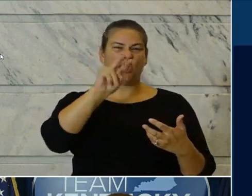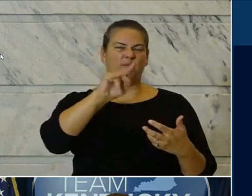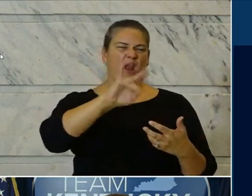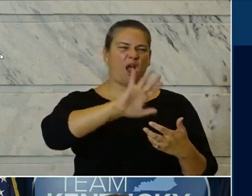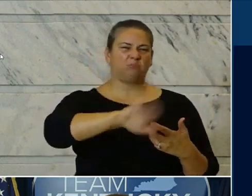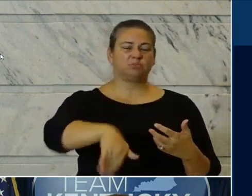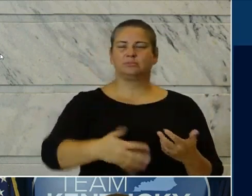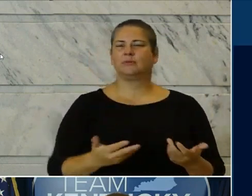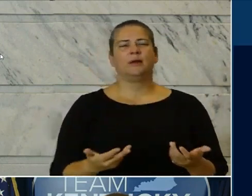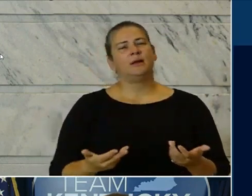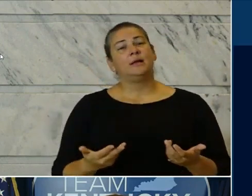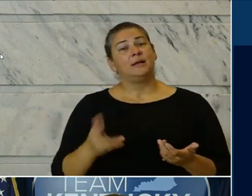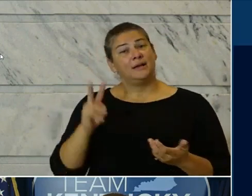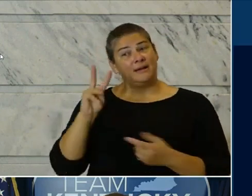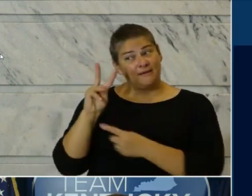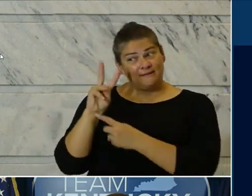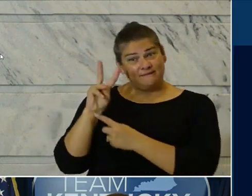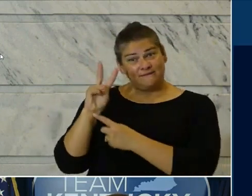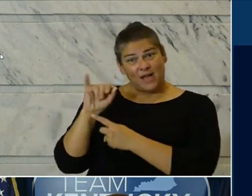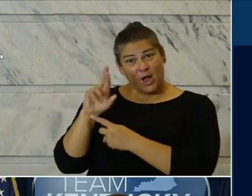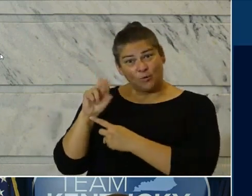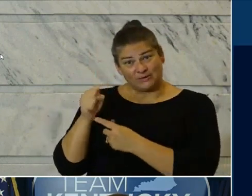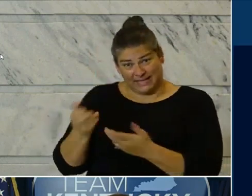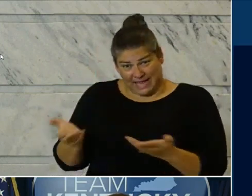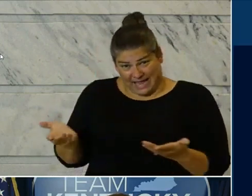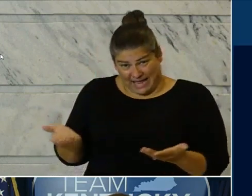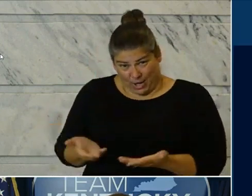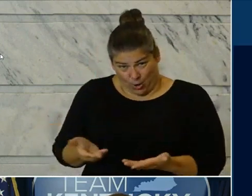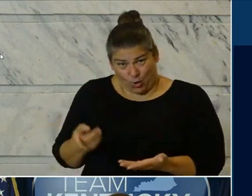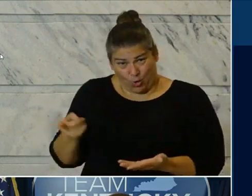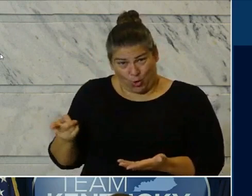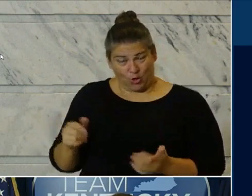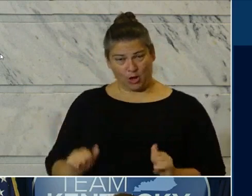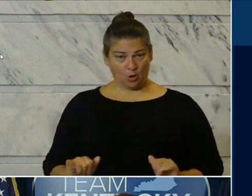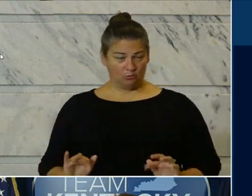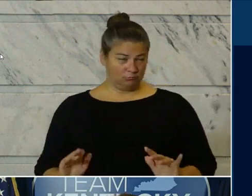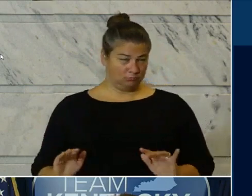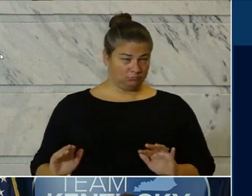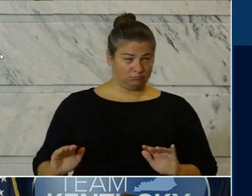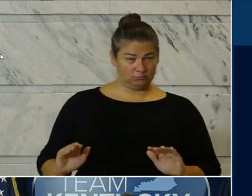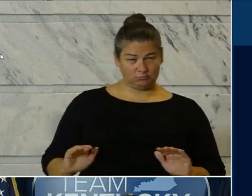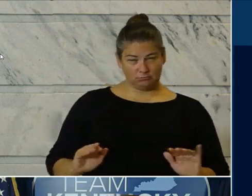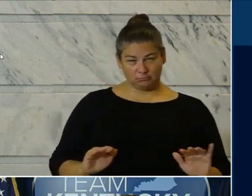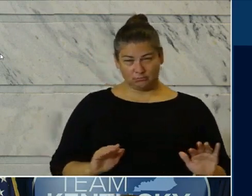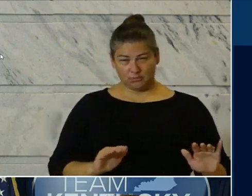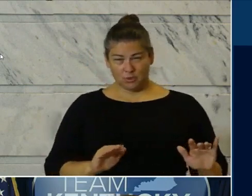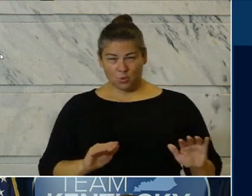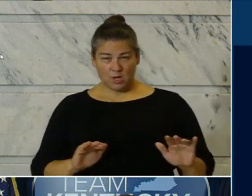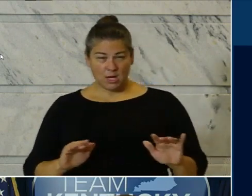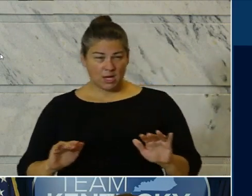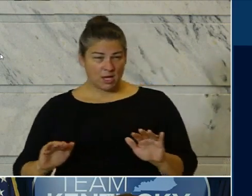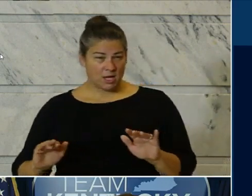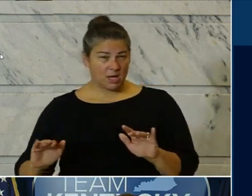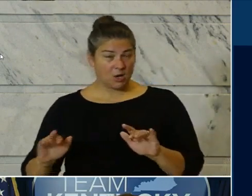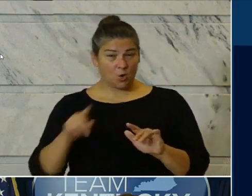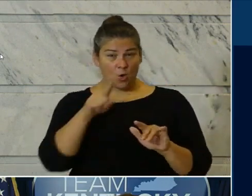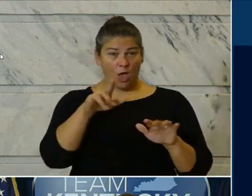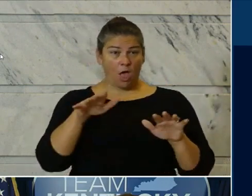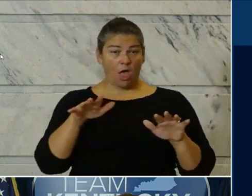virus is here and it waits for us to get casual. I believe it's a lack of